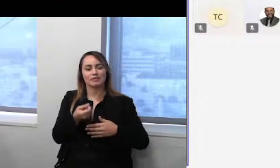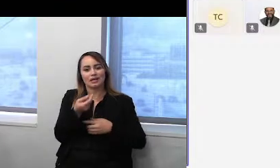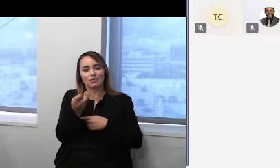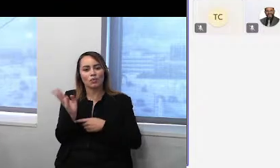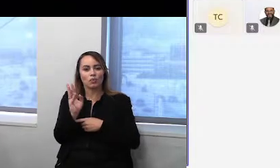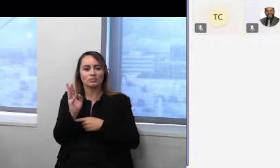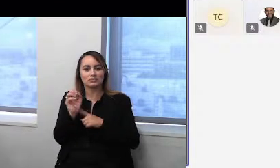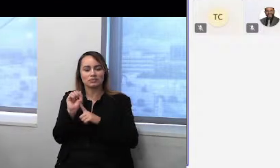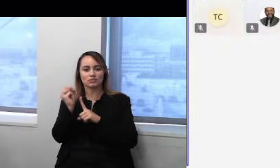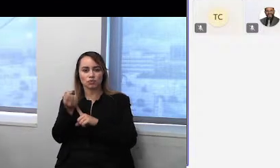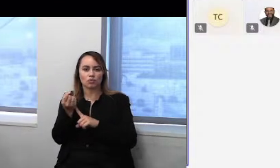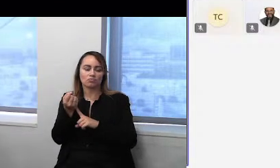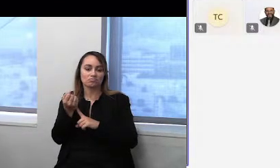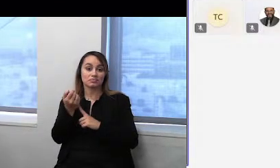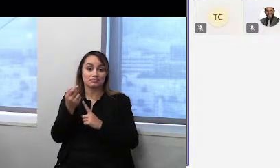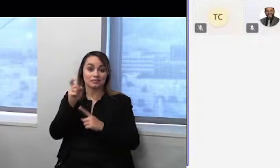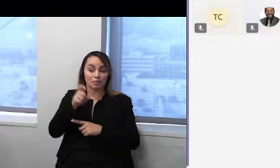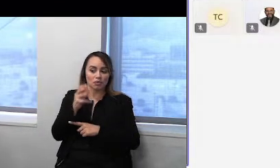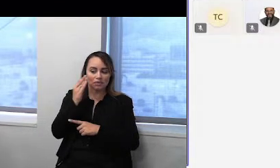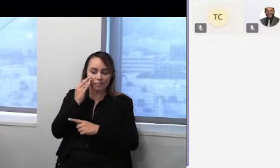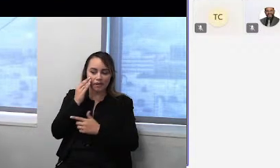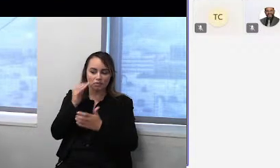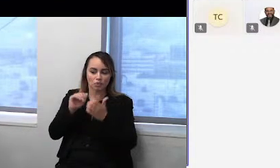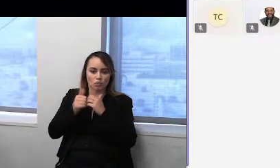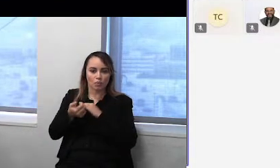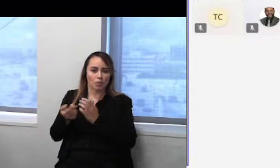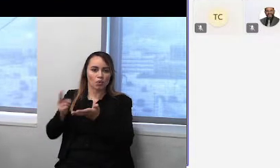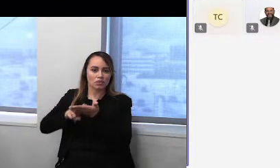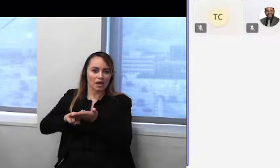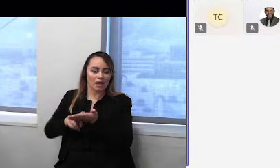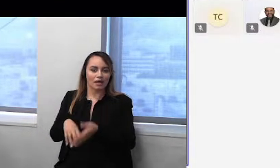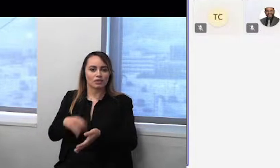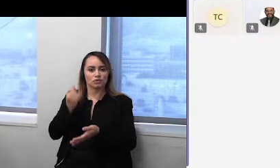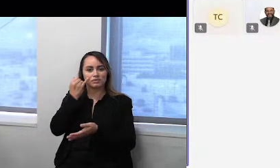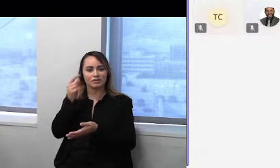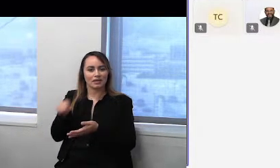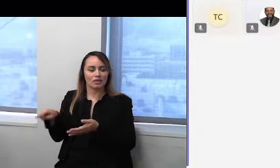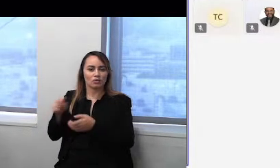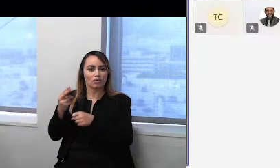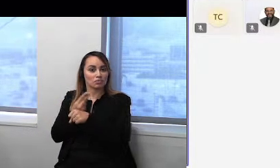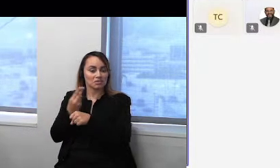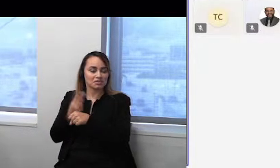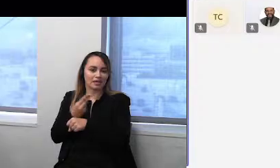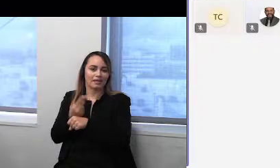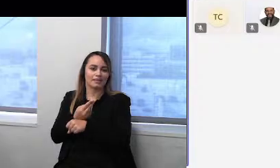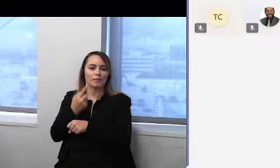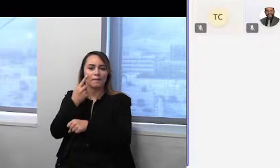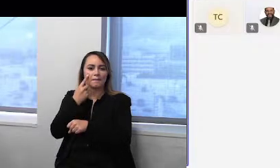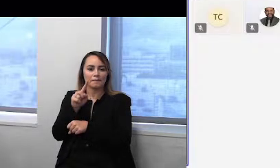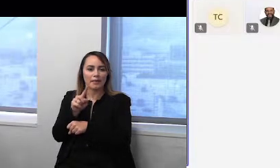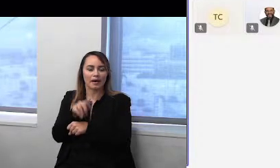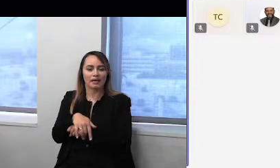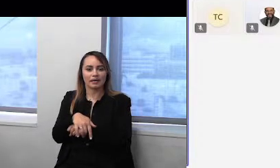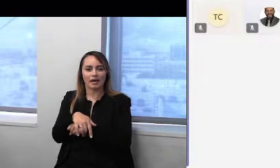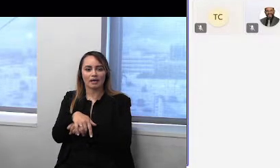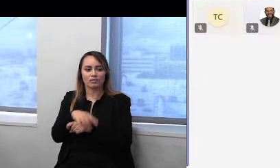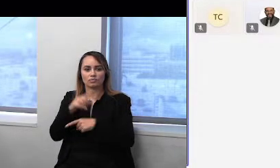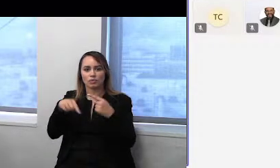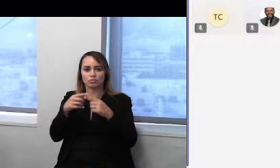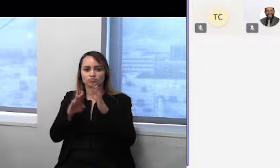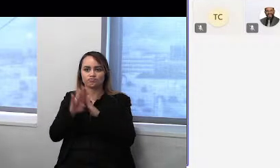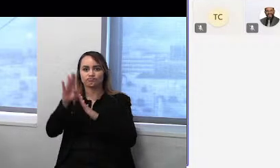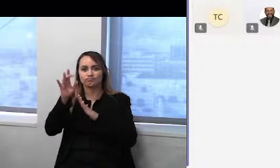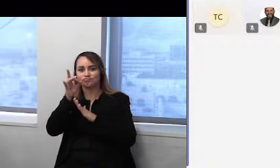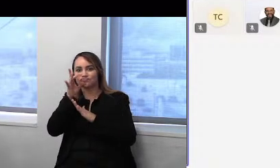whether or not these are being used for smoothing, they're using for peaking, or they're using to manage reserve. So it is, when you talk about the